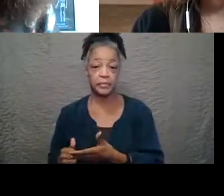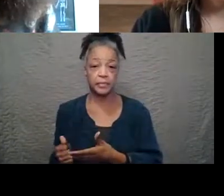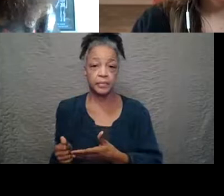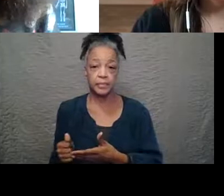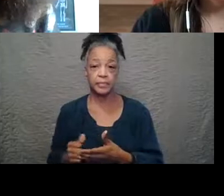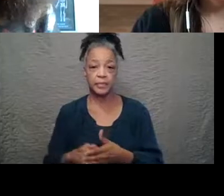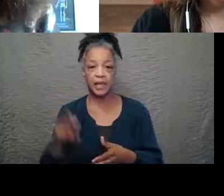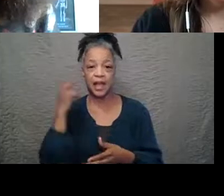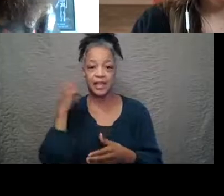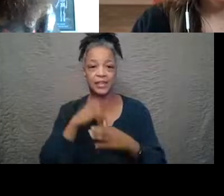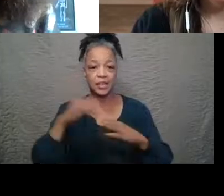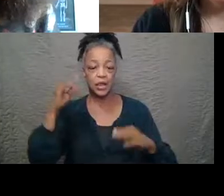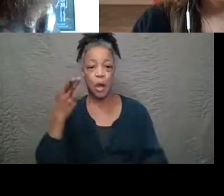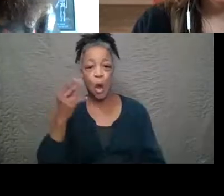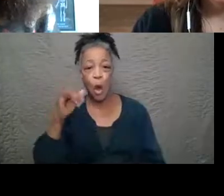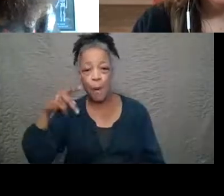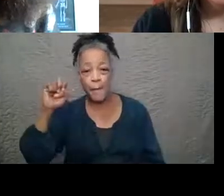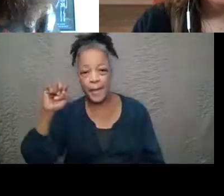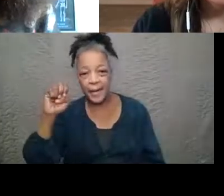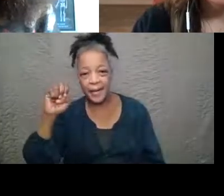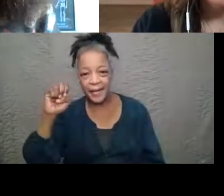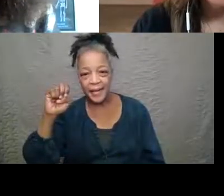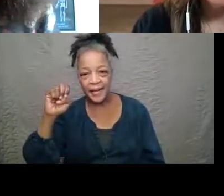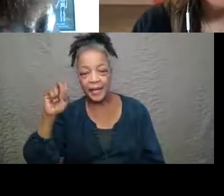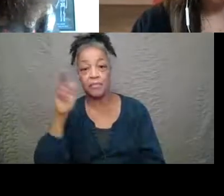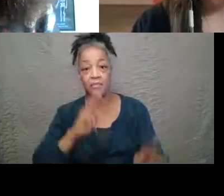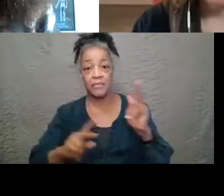I see hope in that